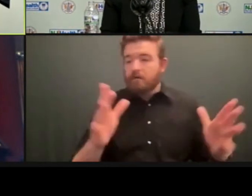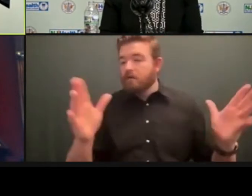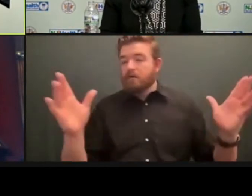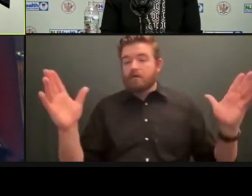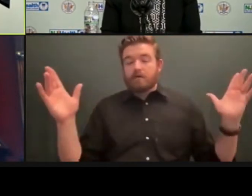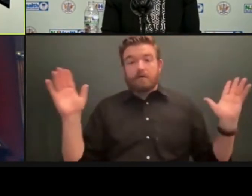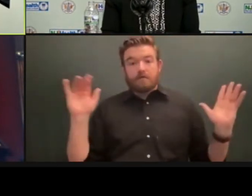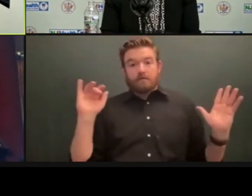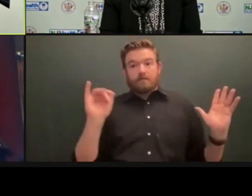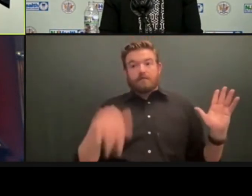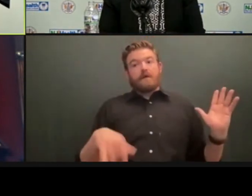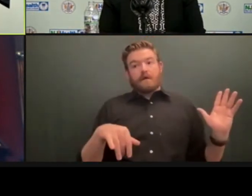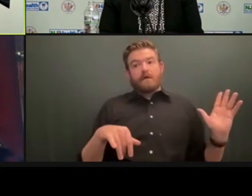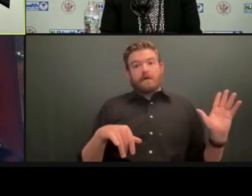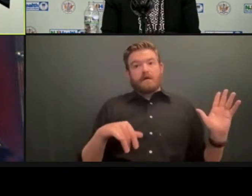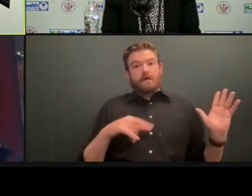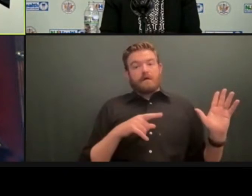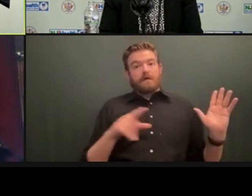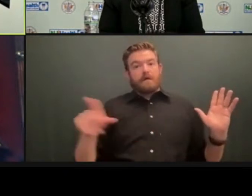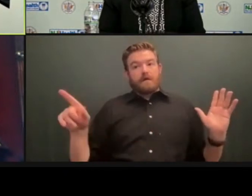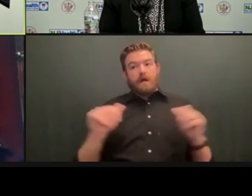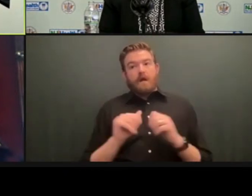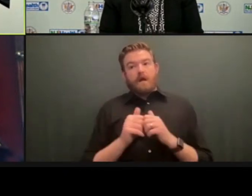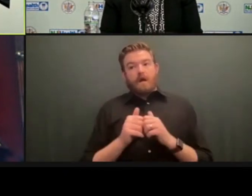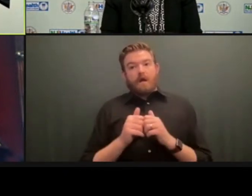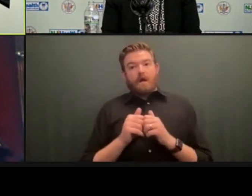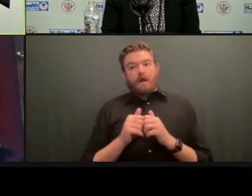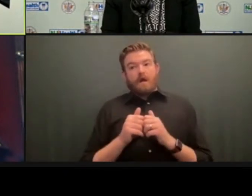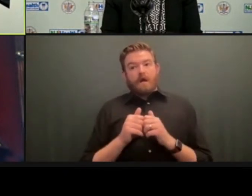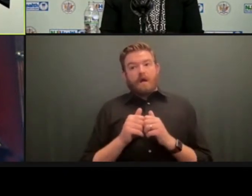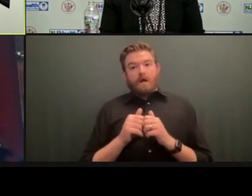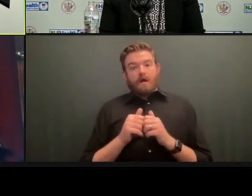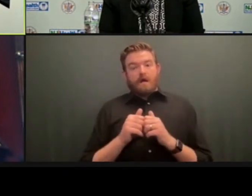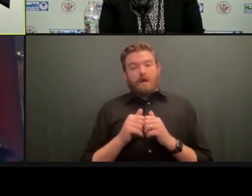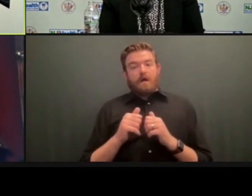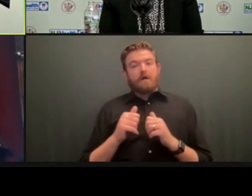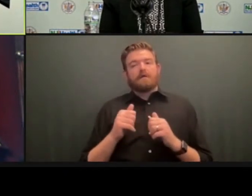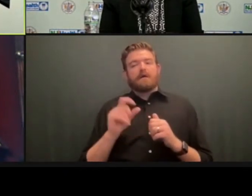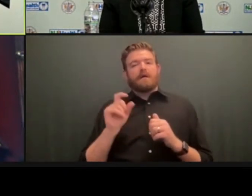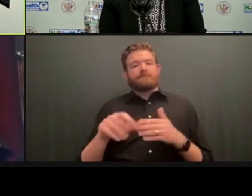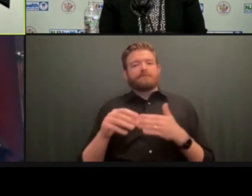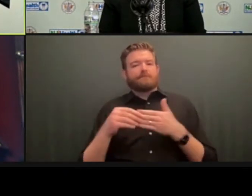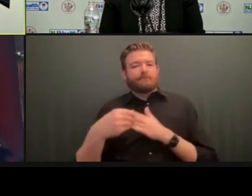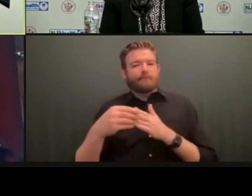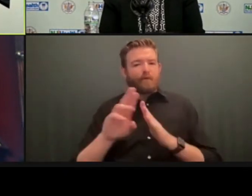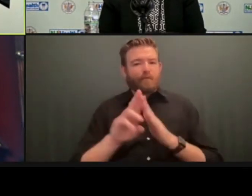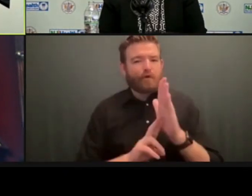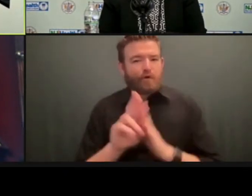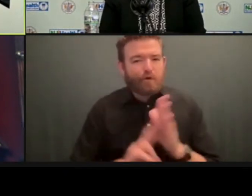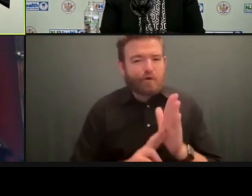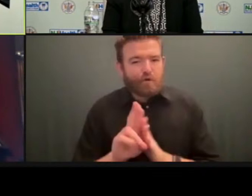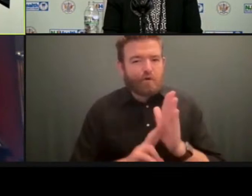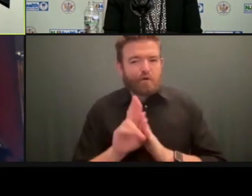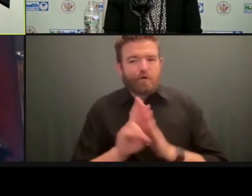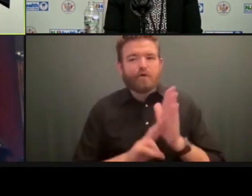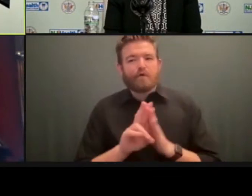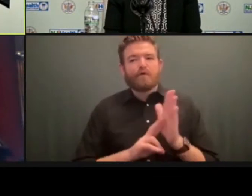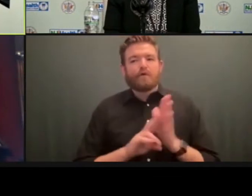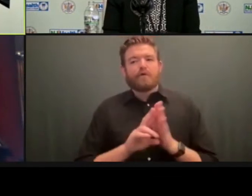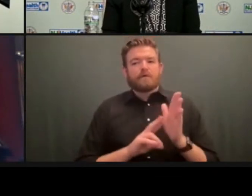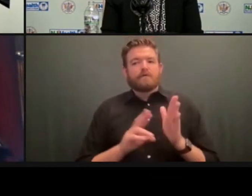rules or regulations that are in place or relaxing them to allow greater flexibility, particularly with regard to healthcare facilities and healthcare